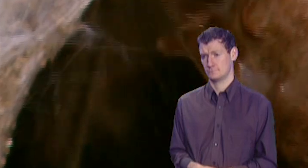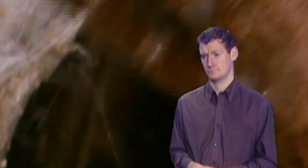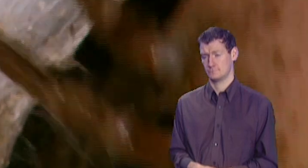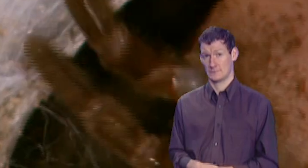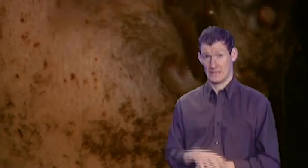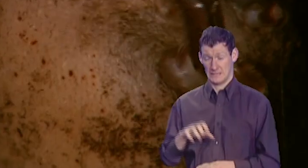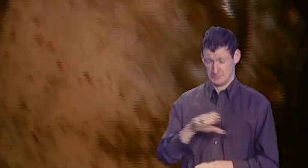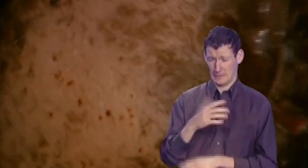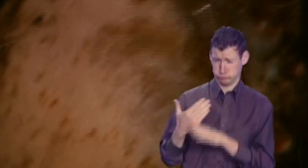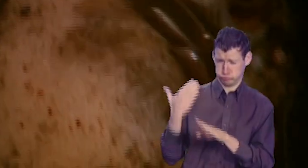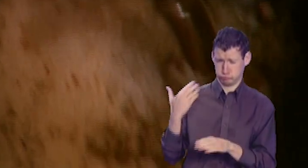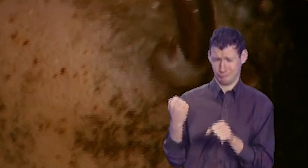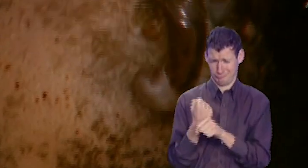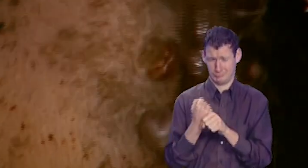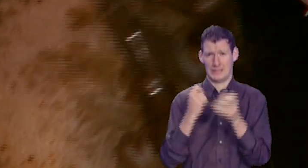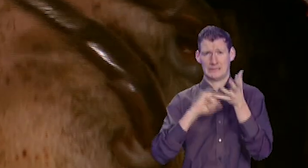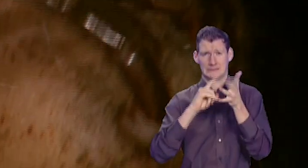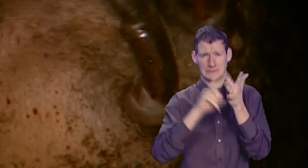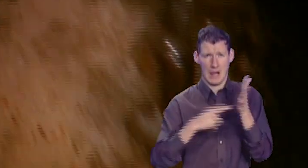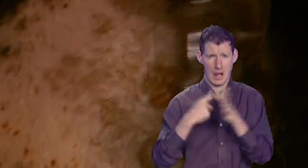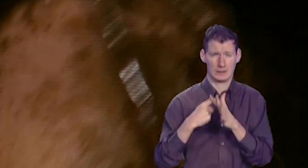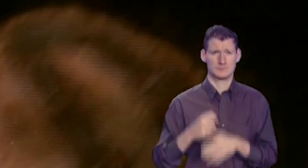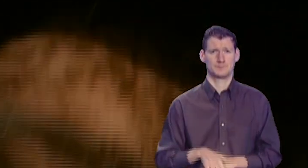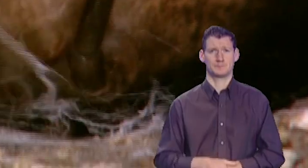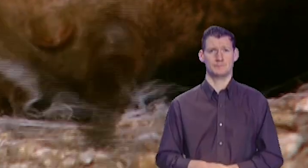Primitive spiders are the creators of silk.